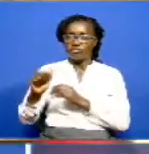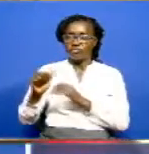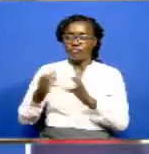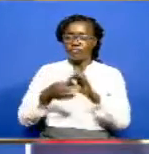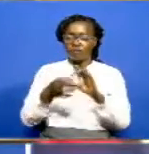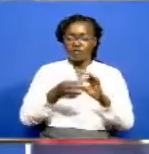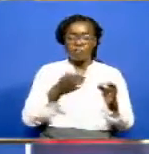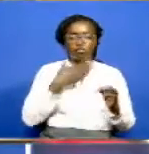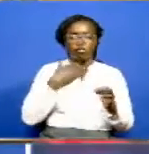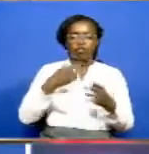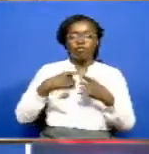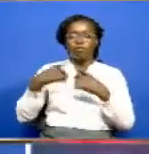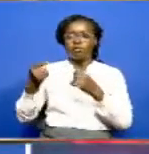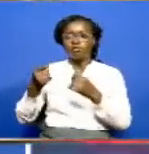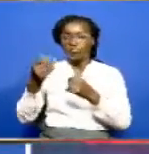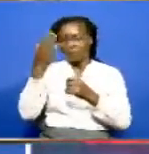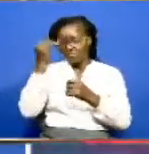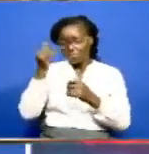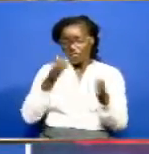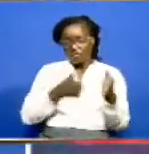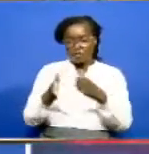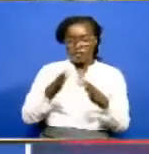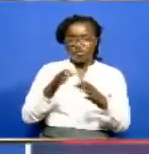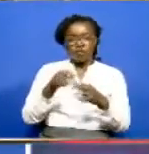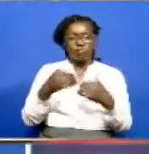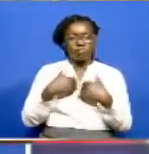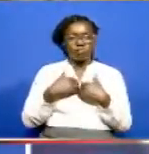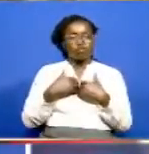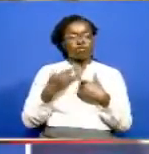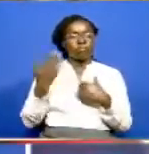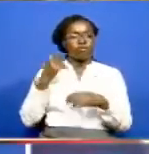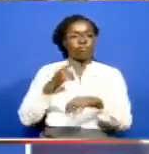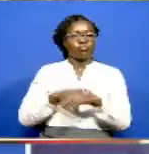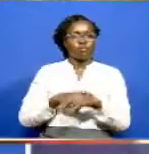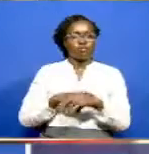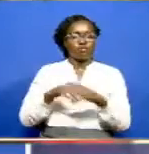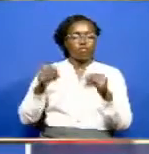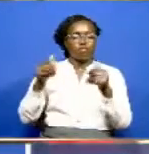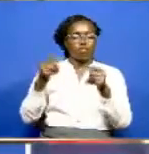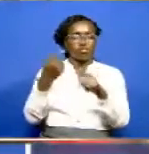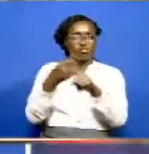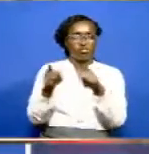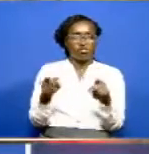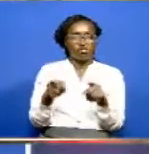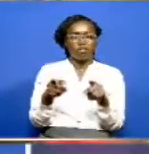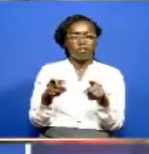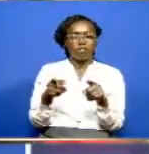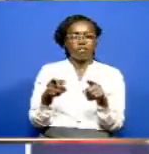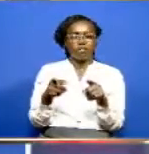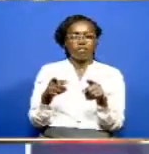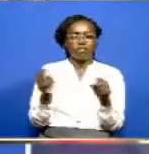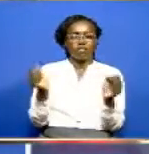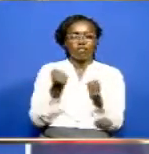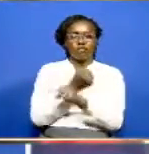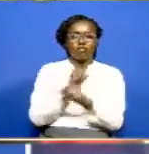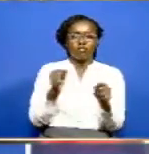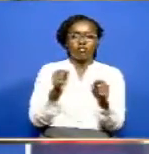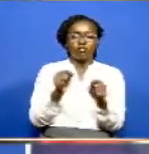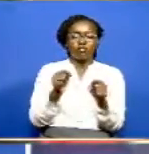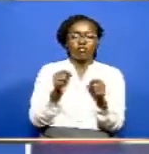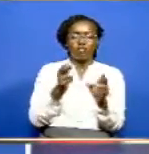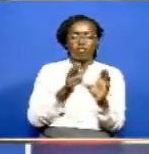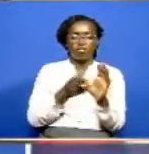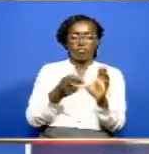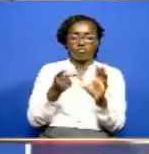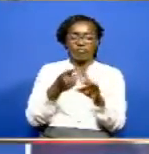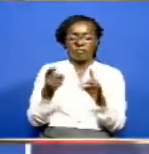ini opportunity tumepata. Last time tulikuwa na qualifiers, but hatukuweza kufaulu, but this